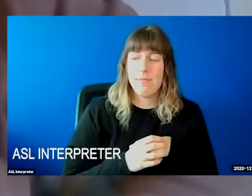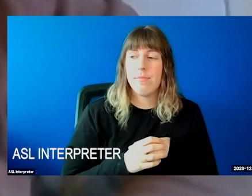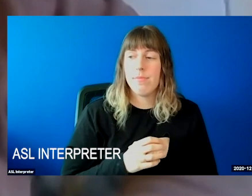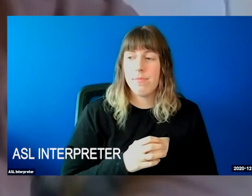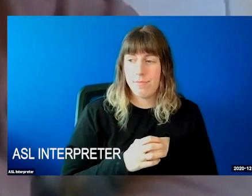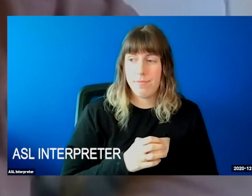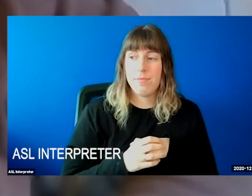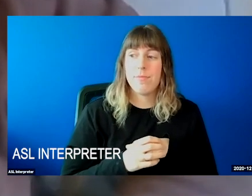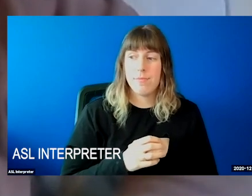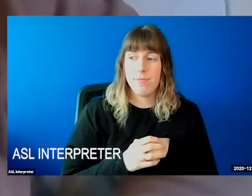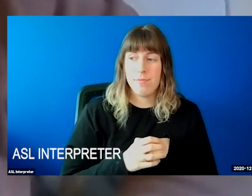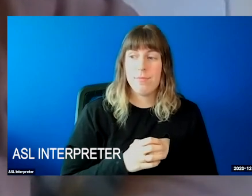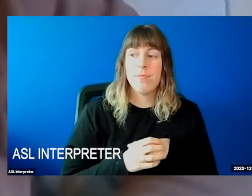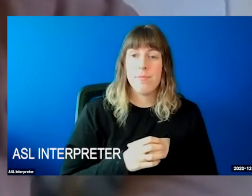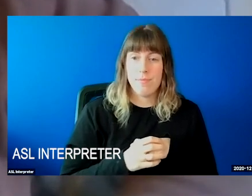and